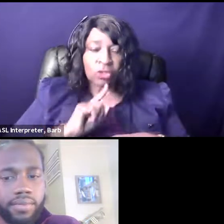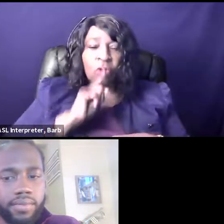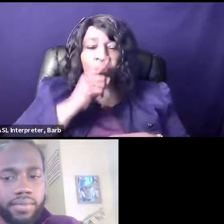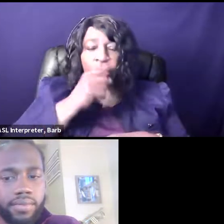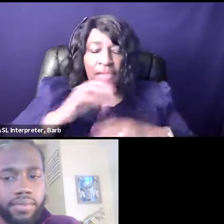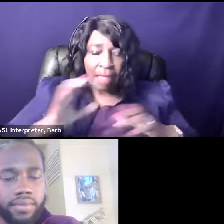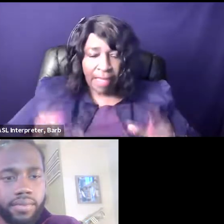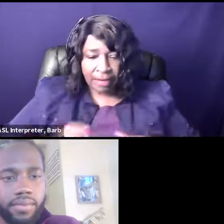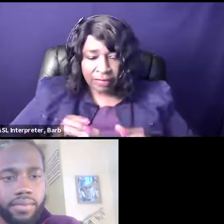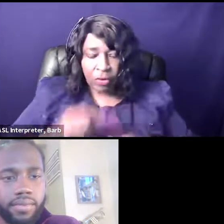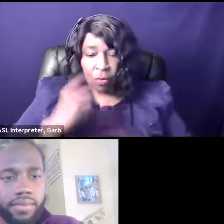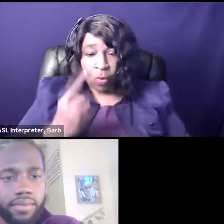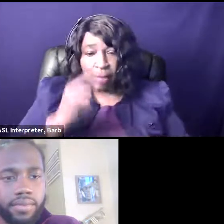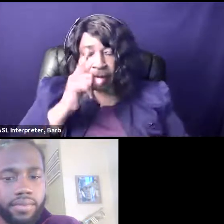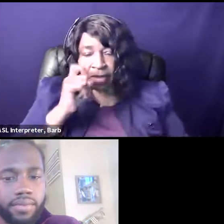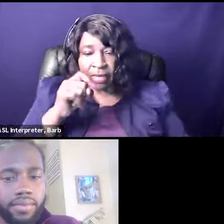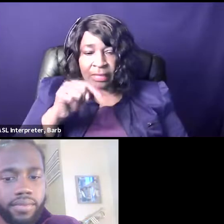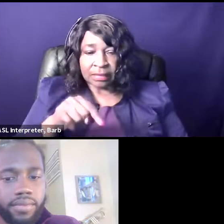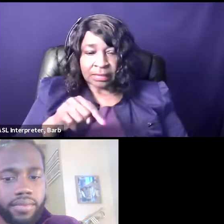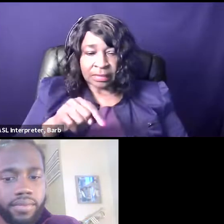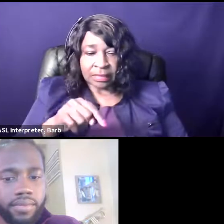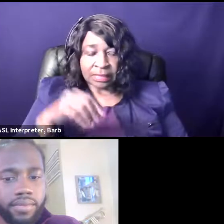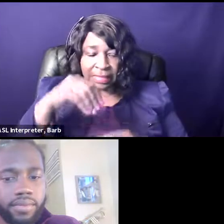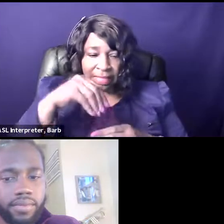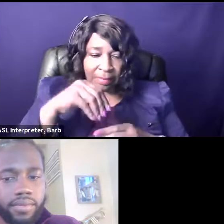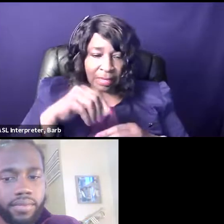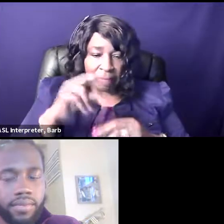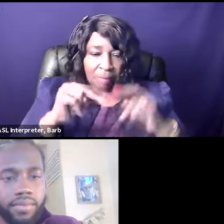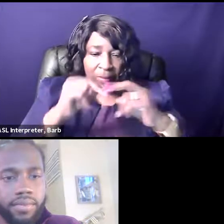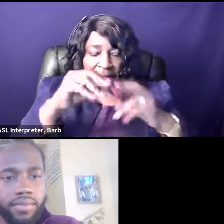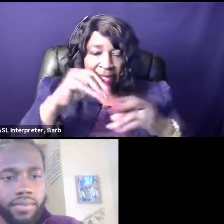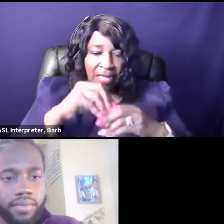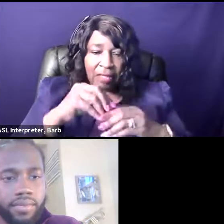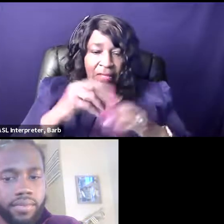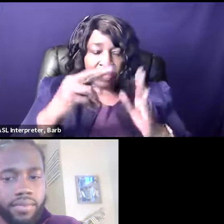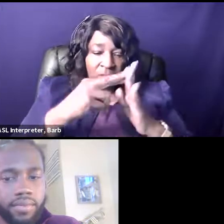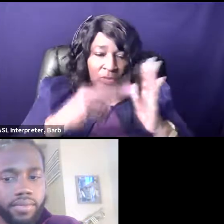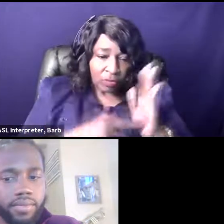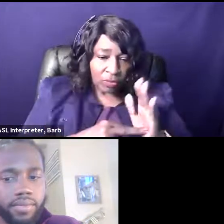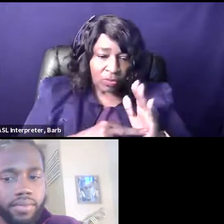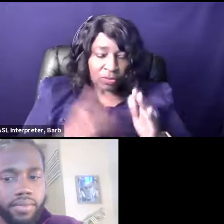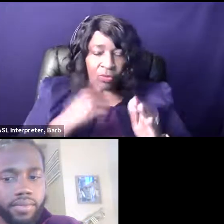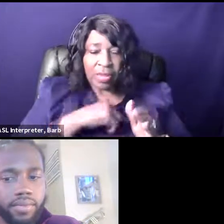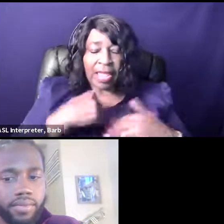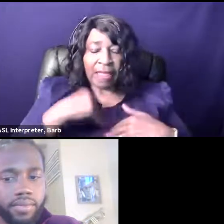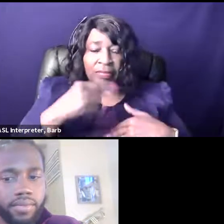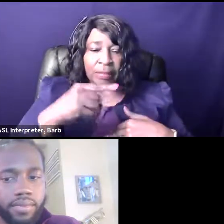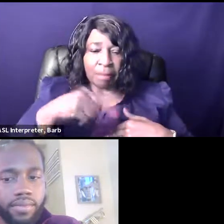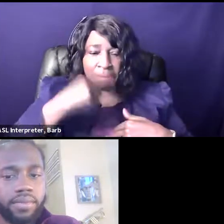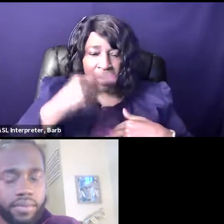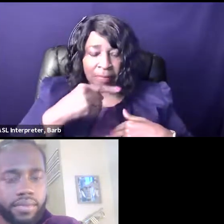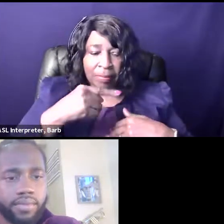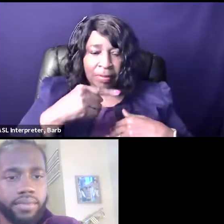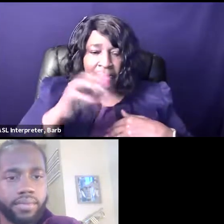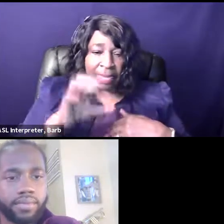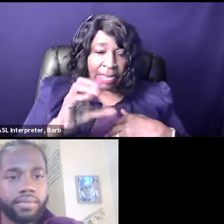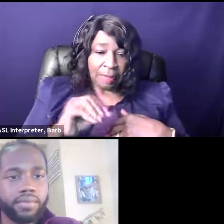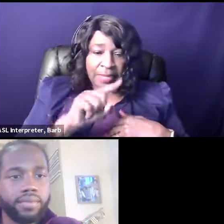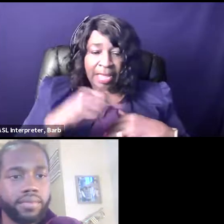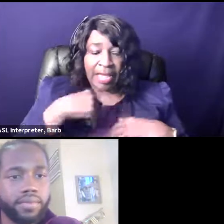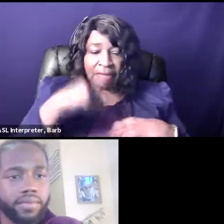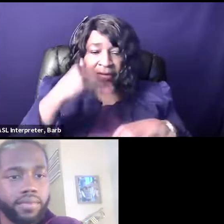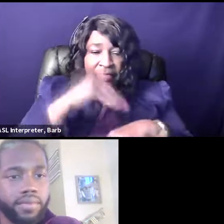activism. One, because it's baked into the regulation. And so because we have these public bodies, they have timelines when people